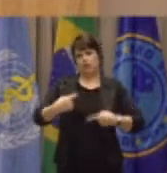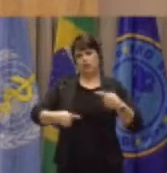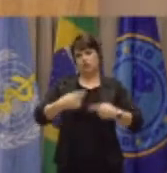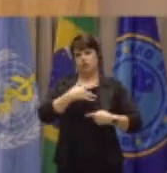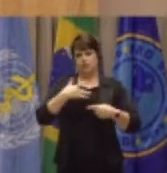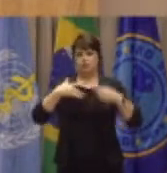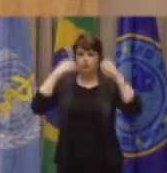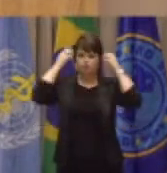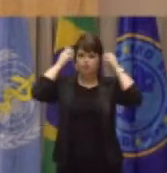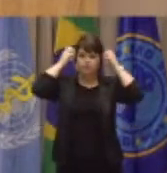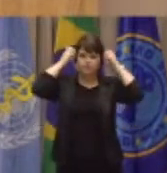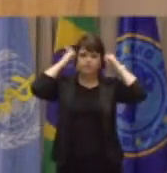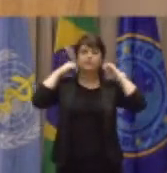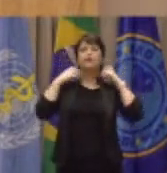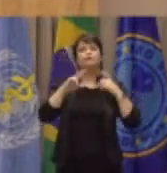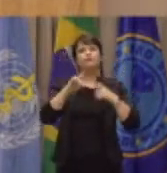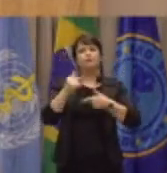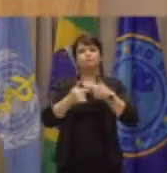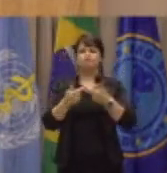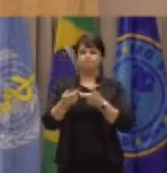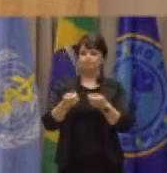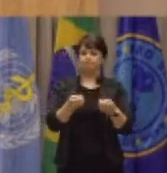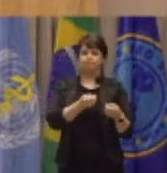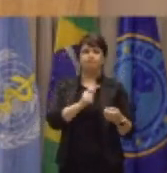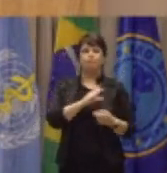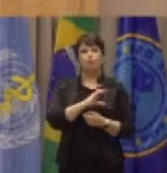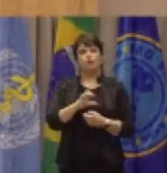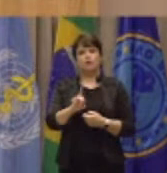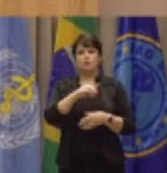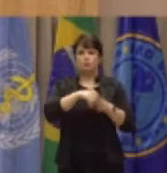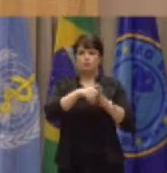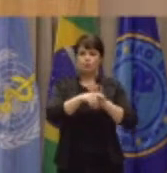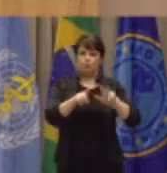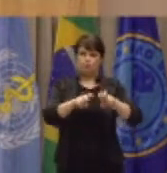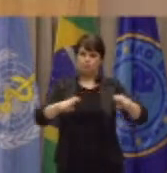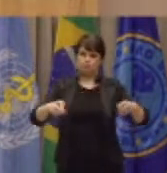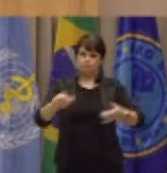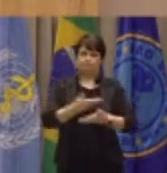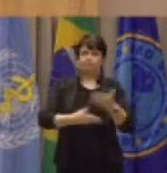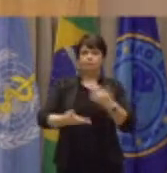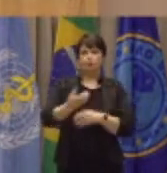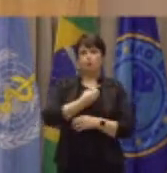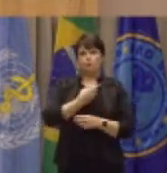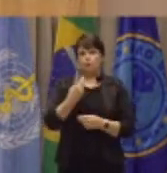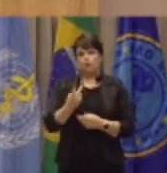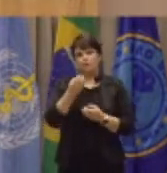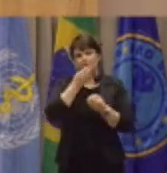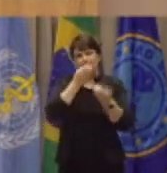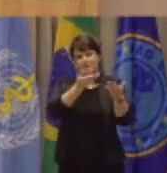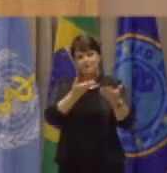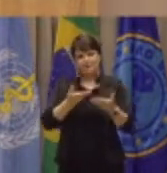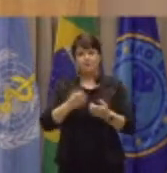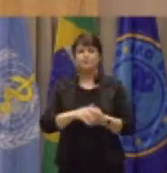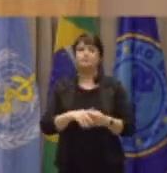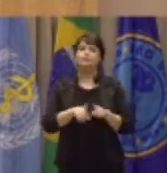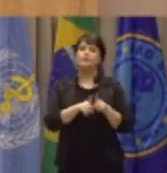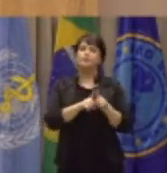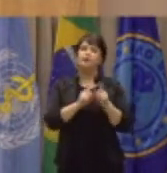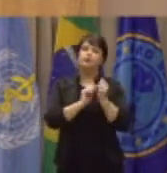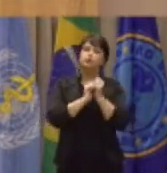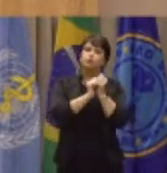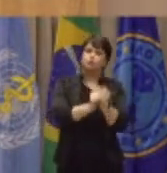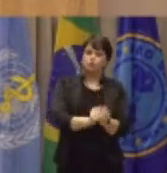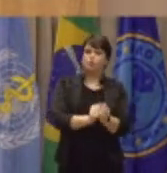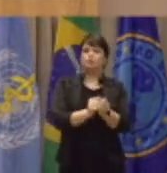Health Policy Studies, and it will be the moderator and coordinator of this Roundtable 2. I also